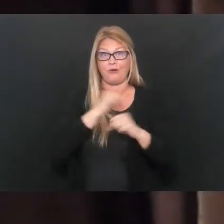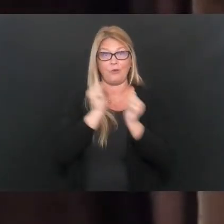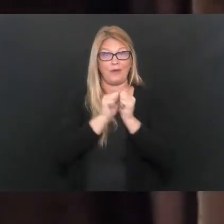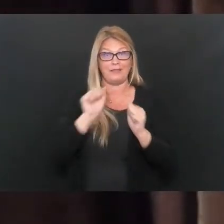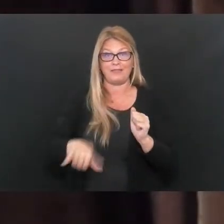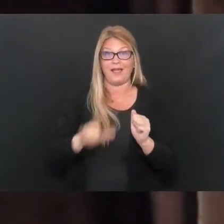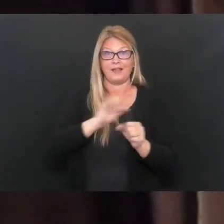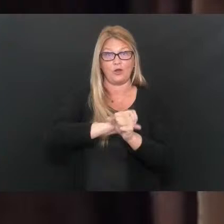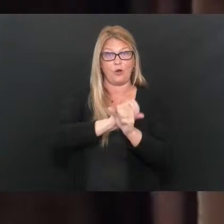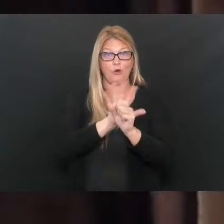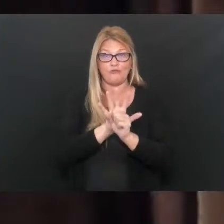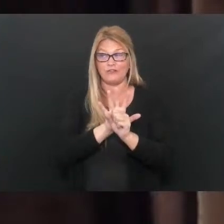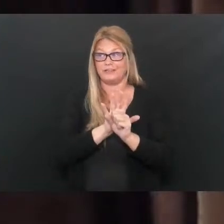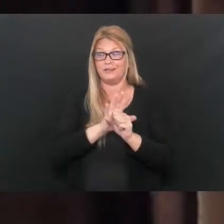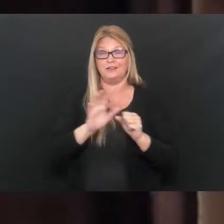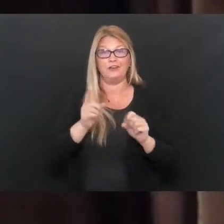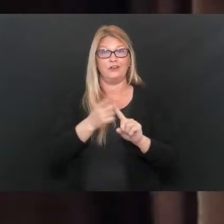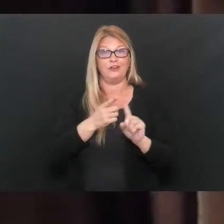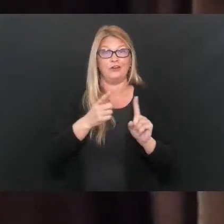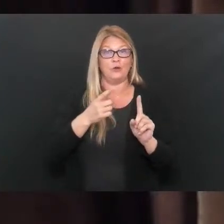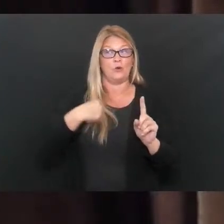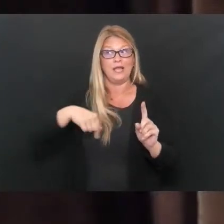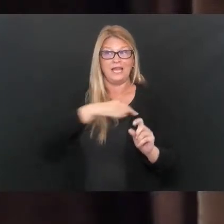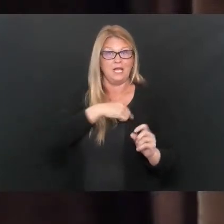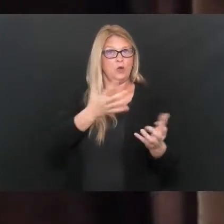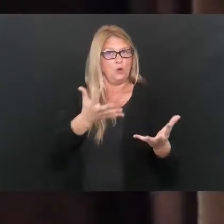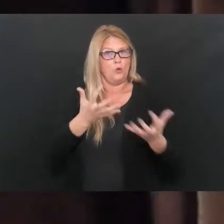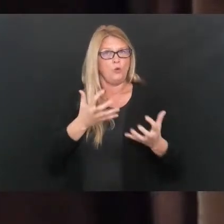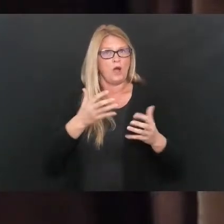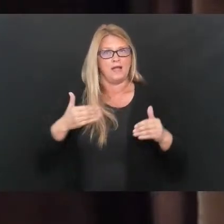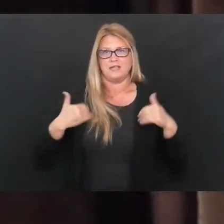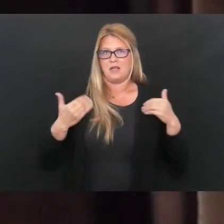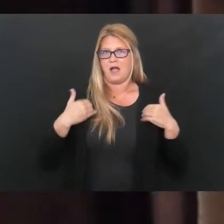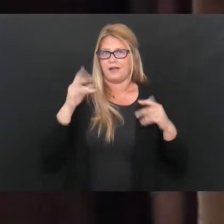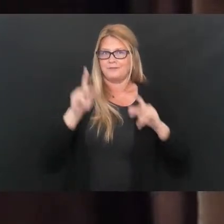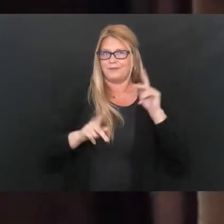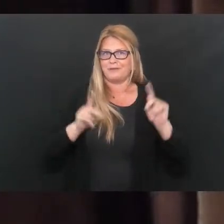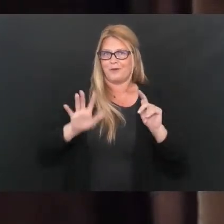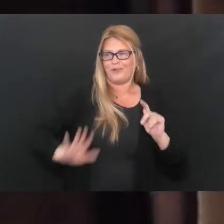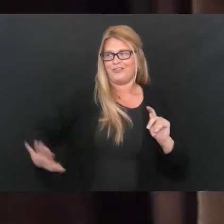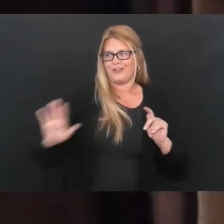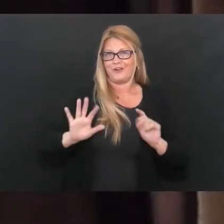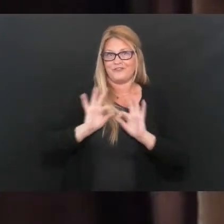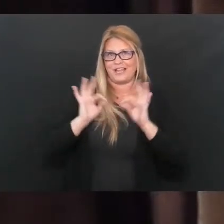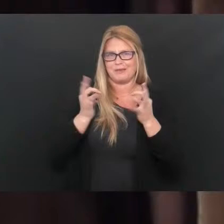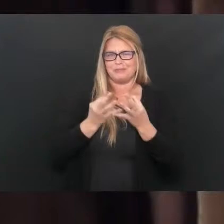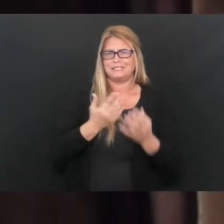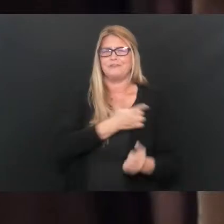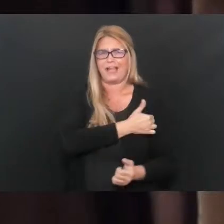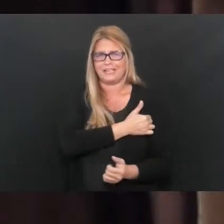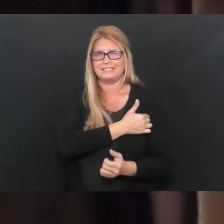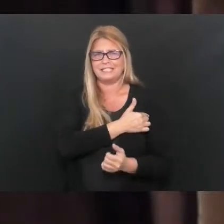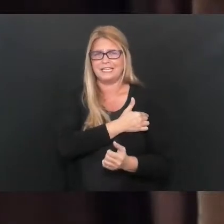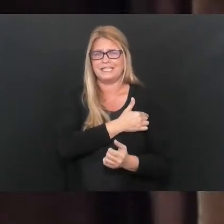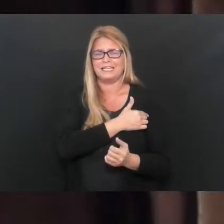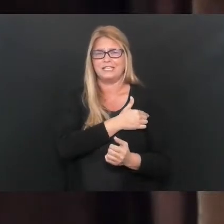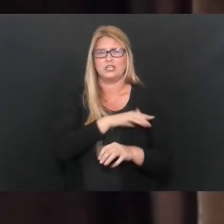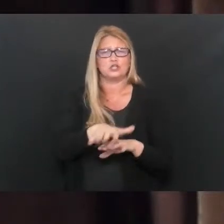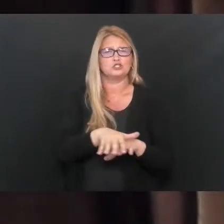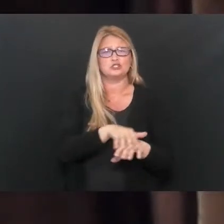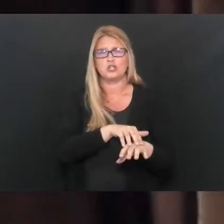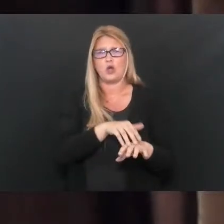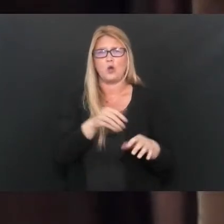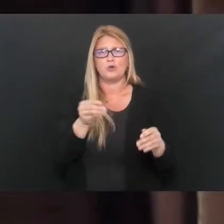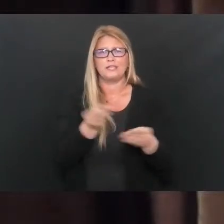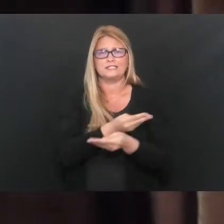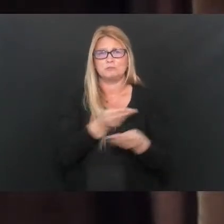talked about. Right now, we really do want to get young people and their families vaccinated to slow down the transmission, the